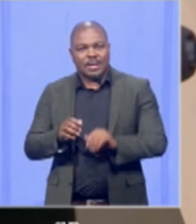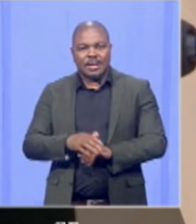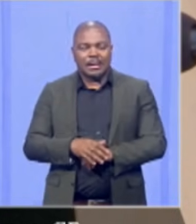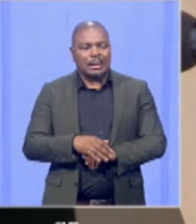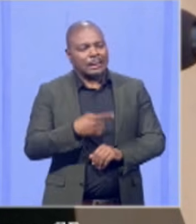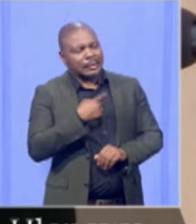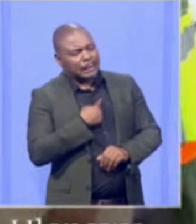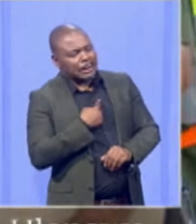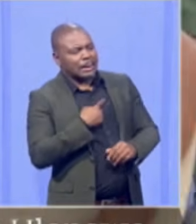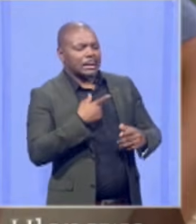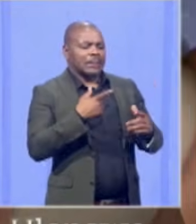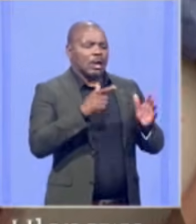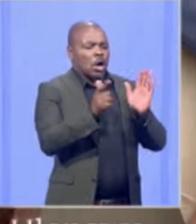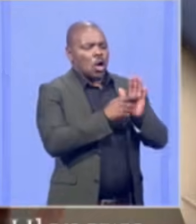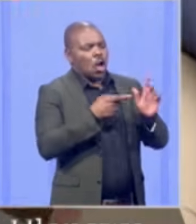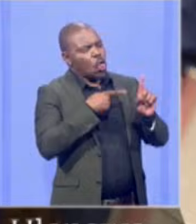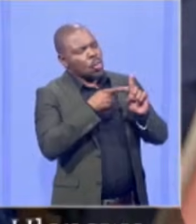Yeah.